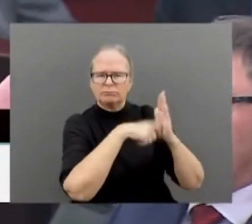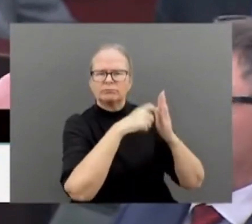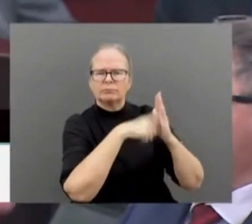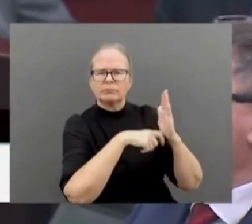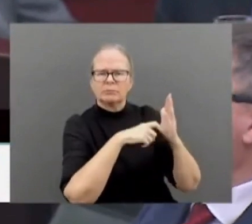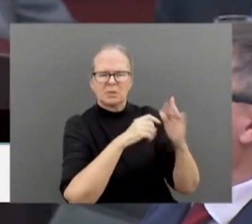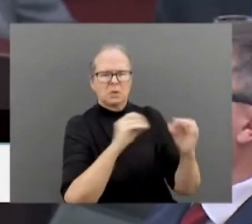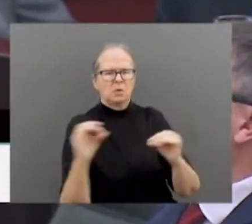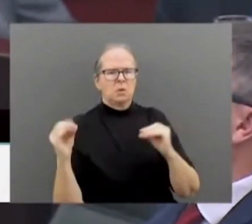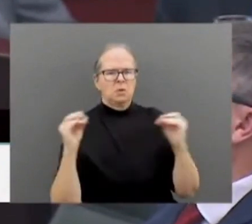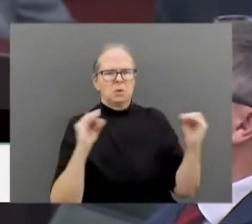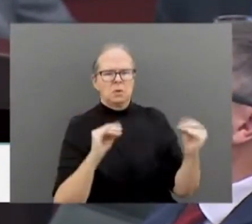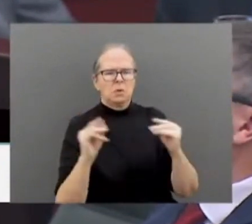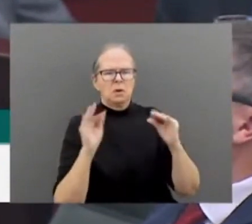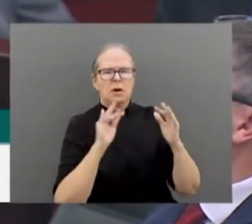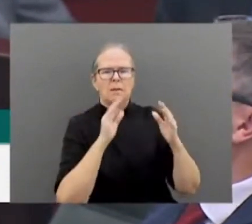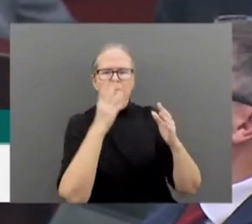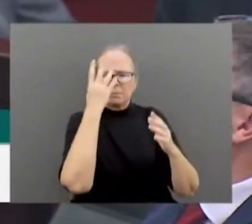eastern slopes.